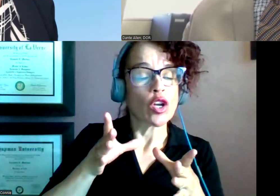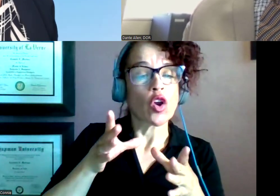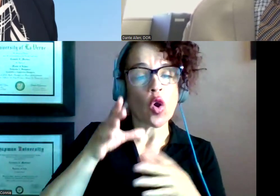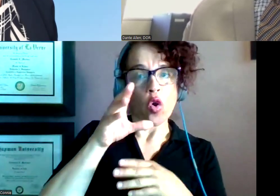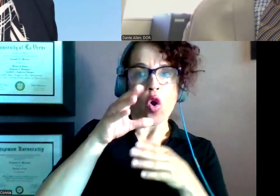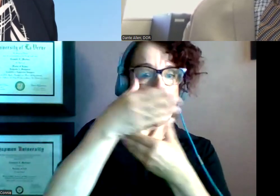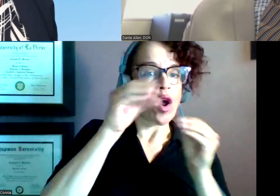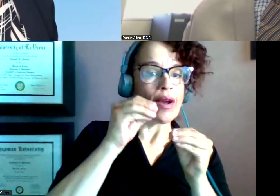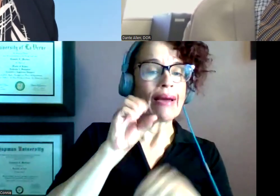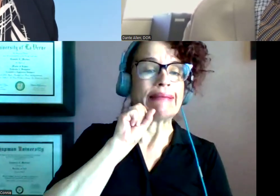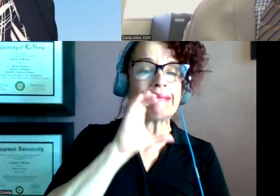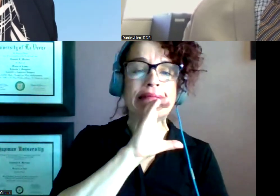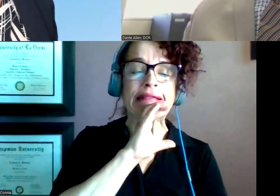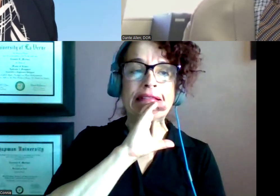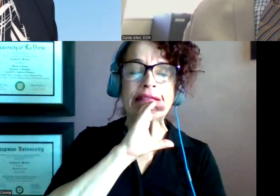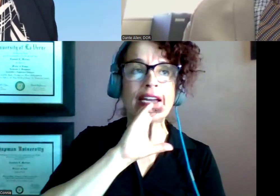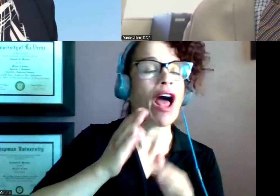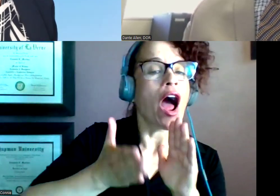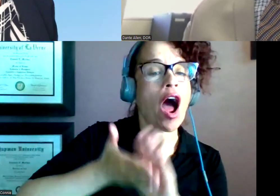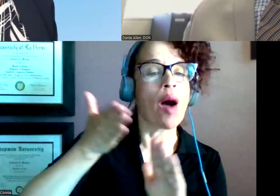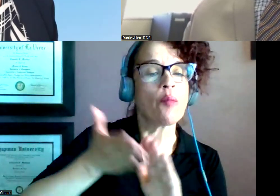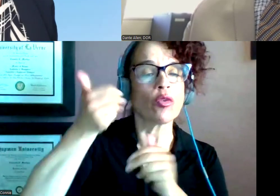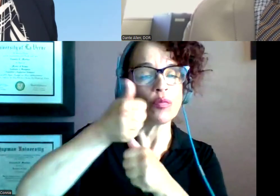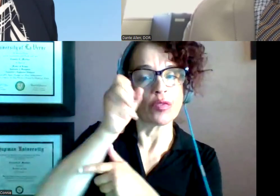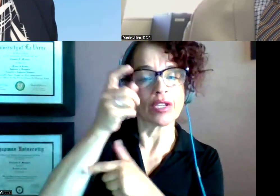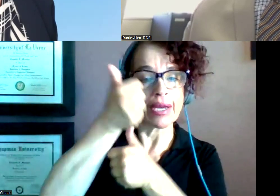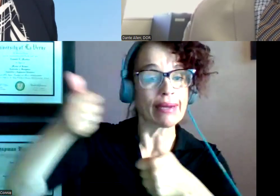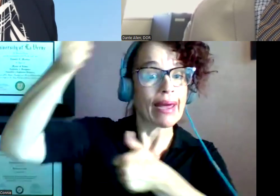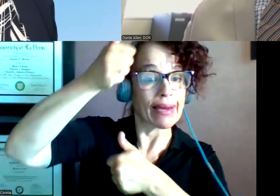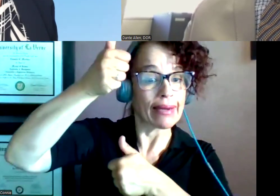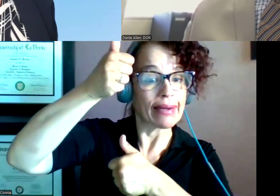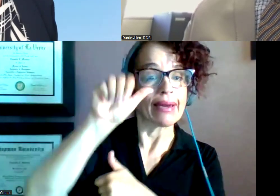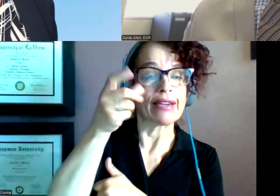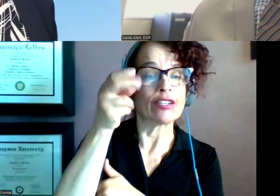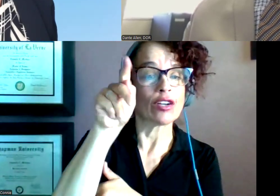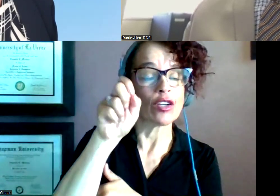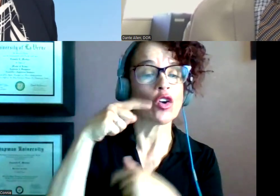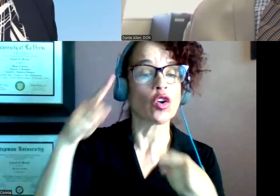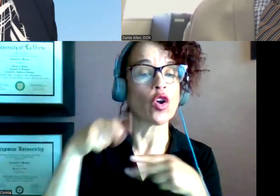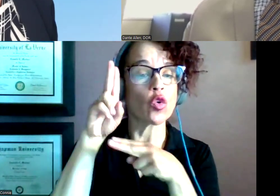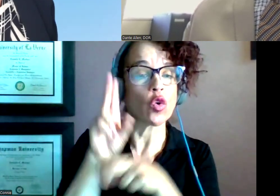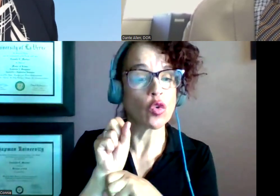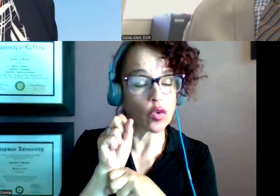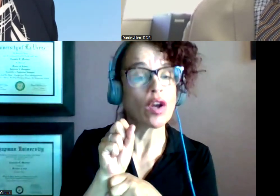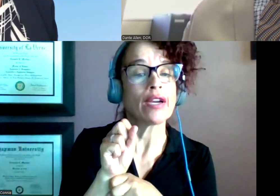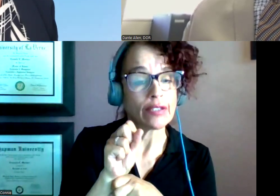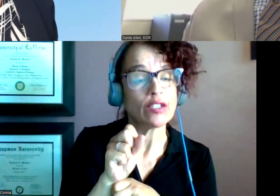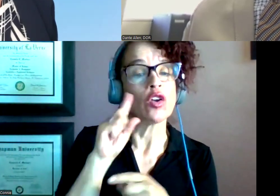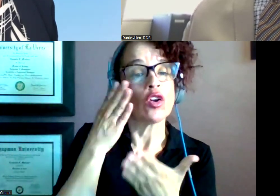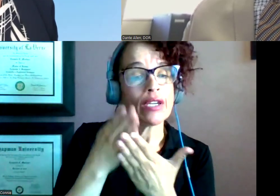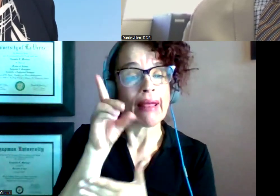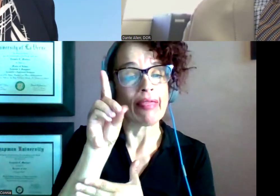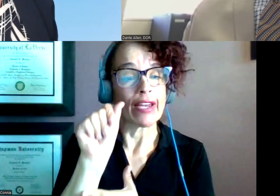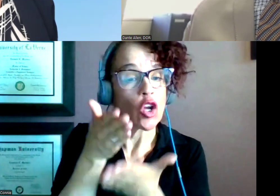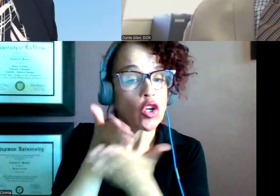organization's senior operations executive. Born with spina bifida, Allen is a full-time wheelchair user and a staunch proponent of